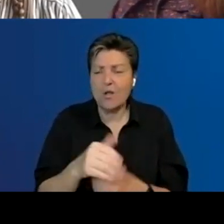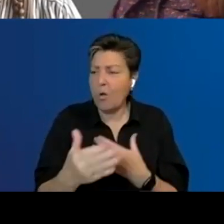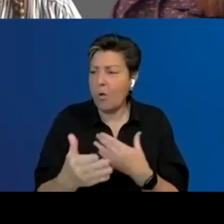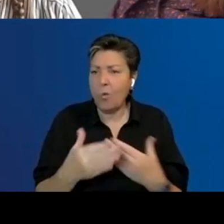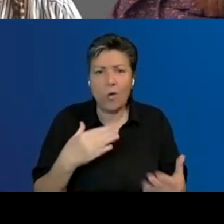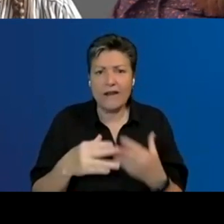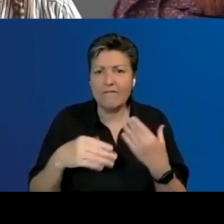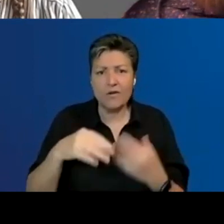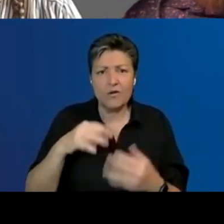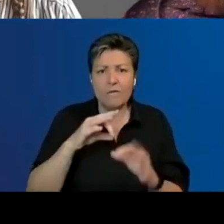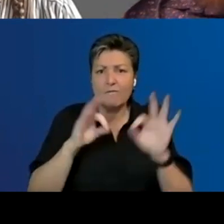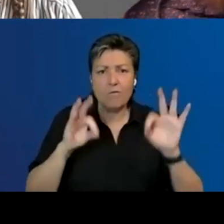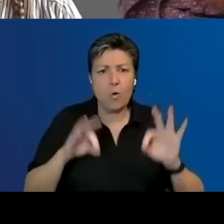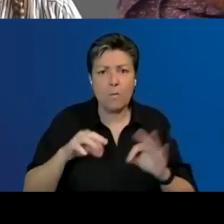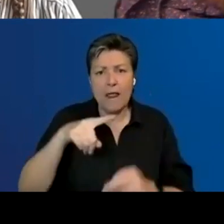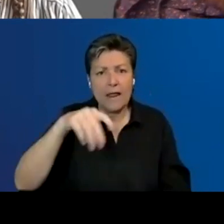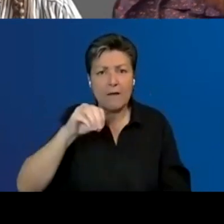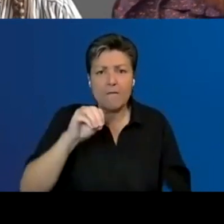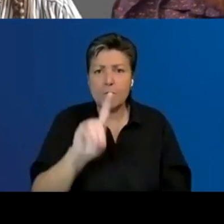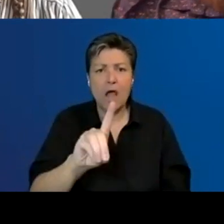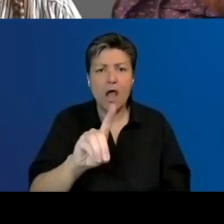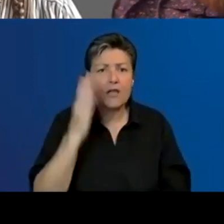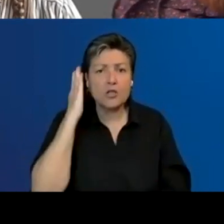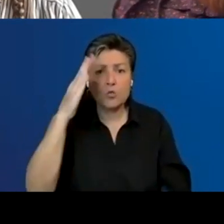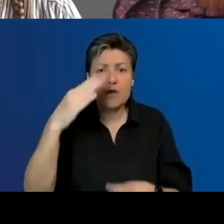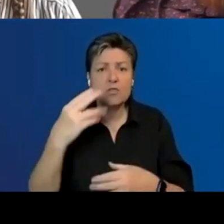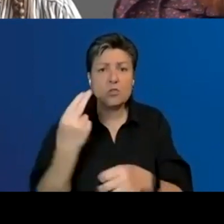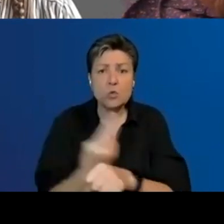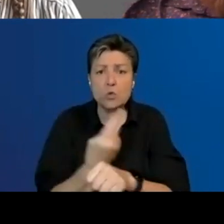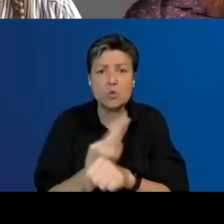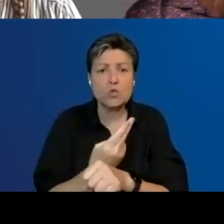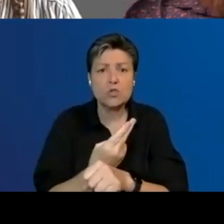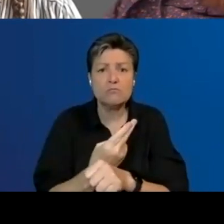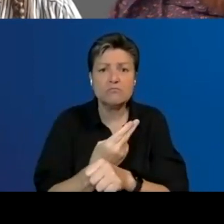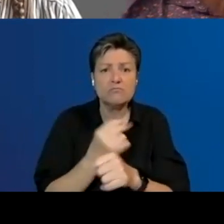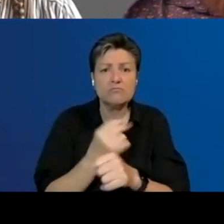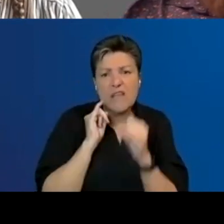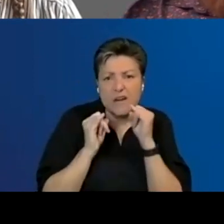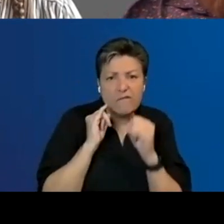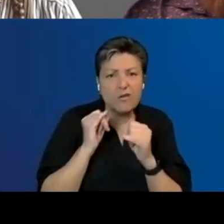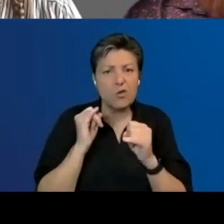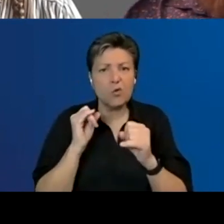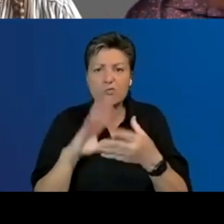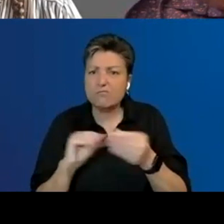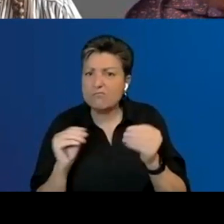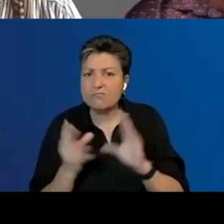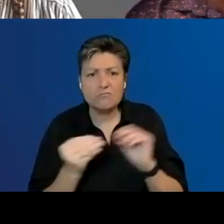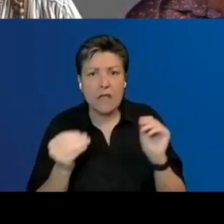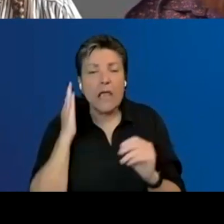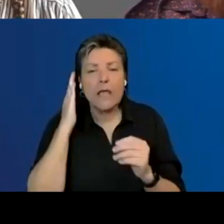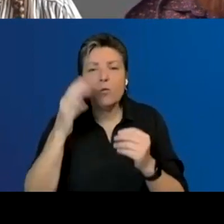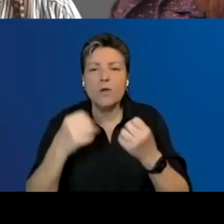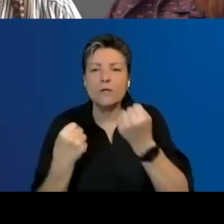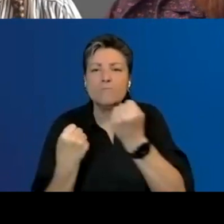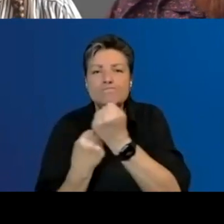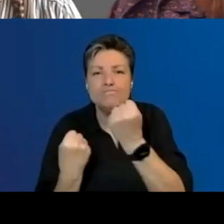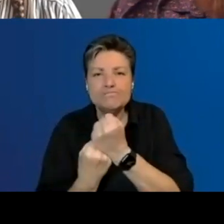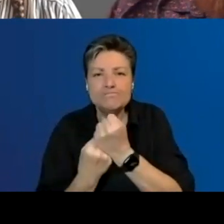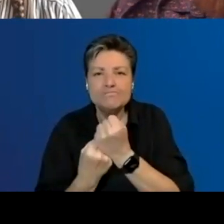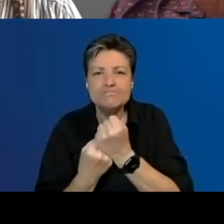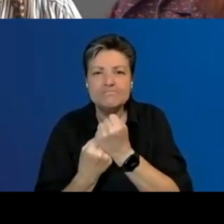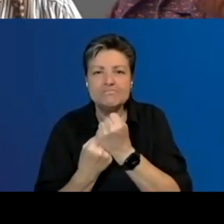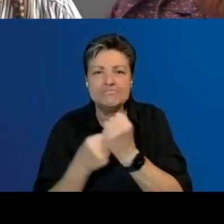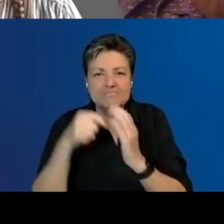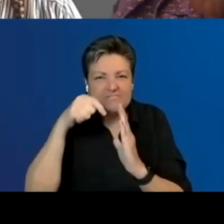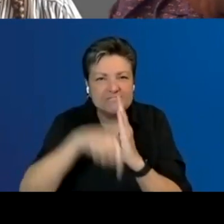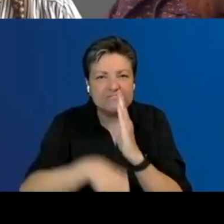podcast you're going to approach or utilize, it's just going to enhance the experience of the folks